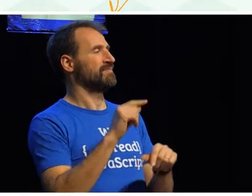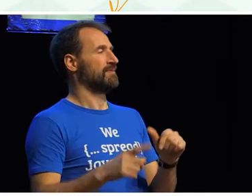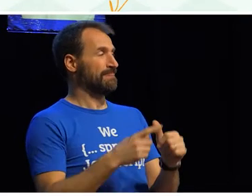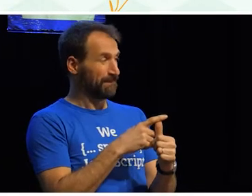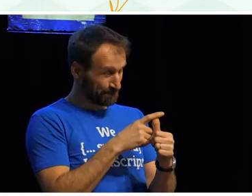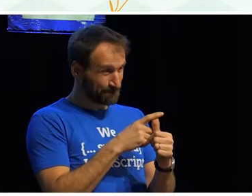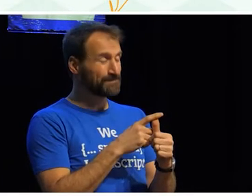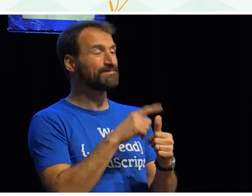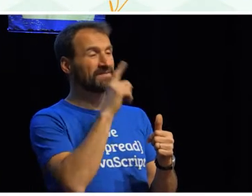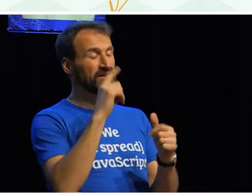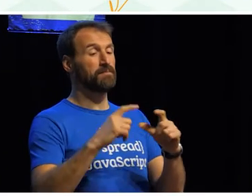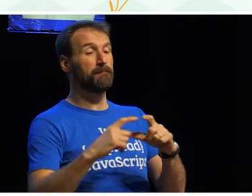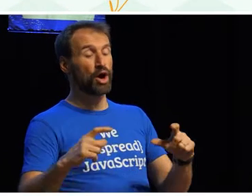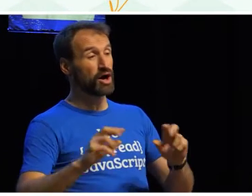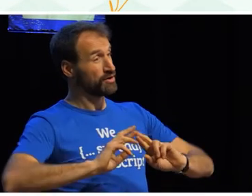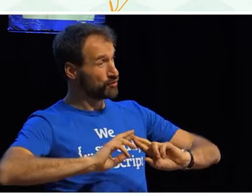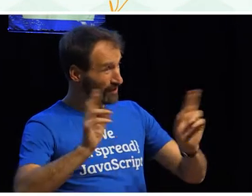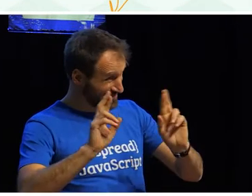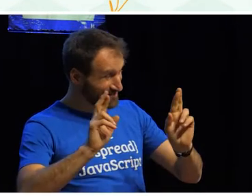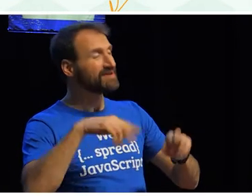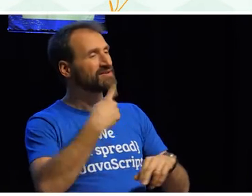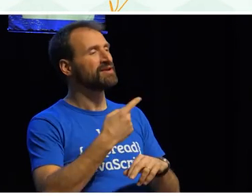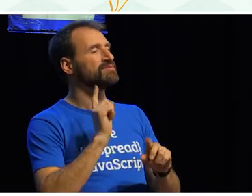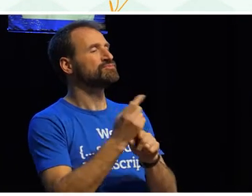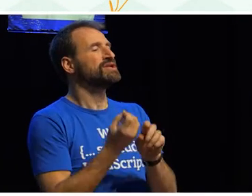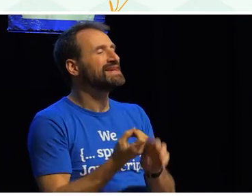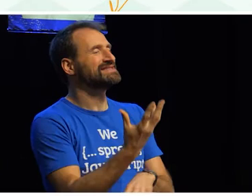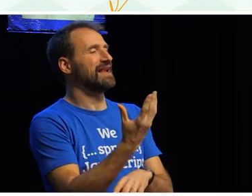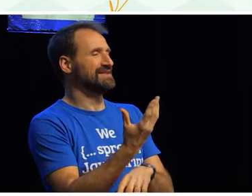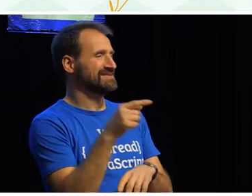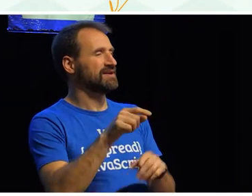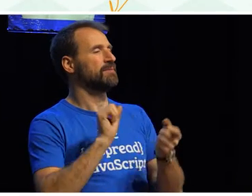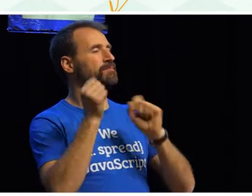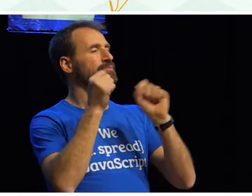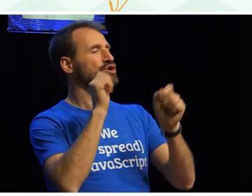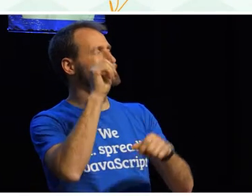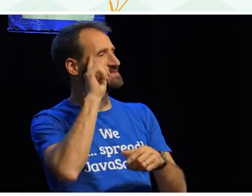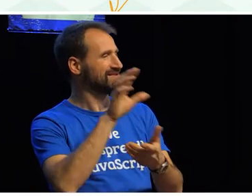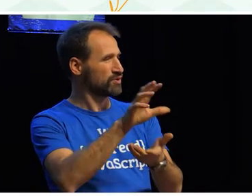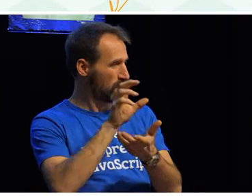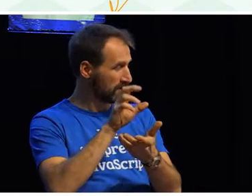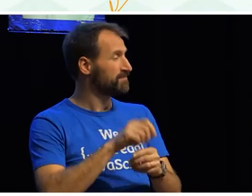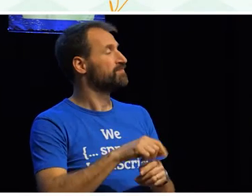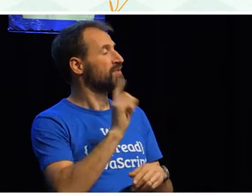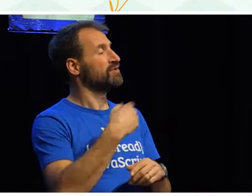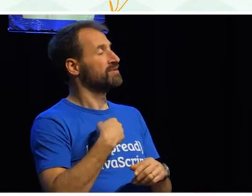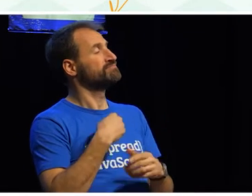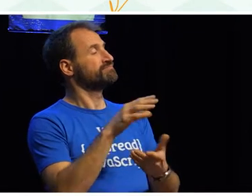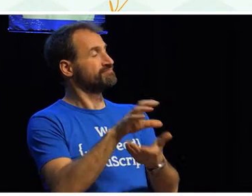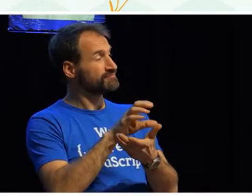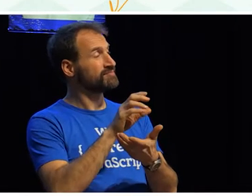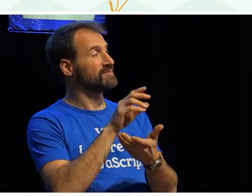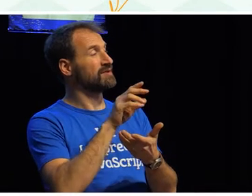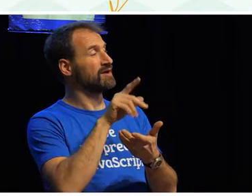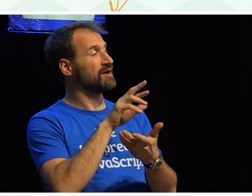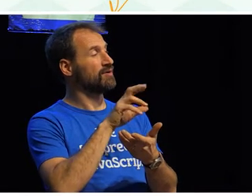ready, I'm initializing the motion sensor here, and it has a 5-bit motion, a PI7, which